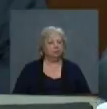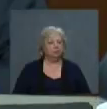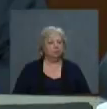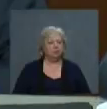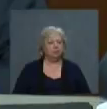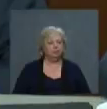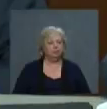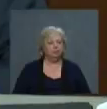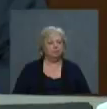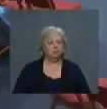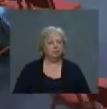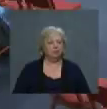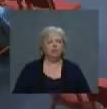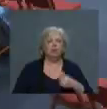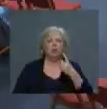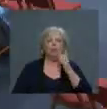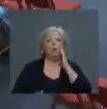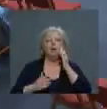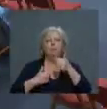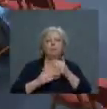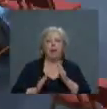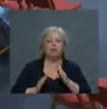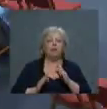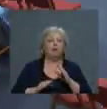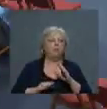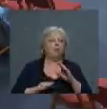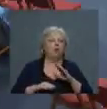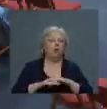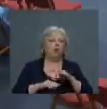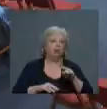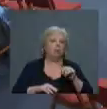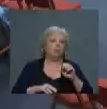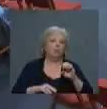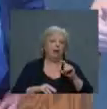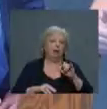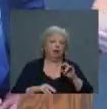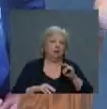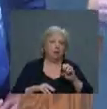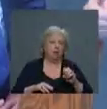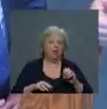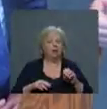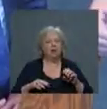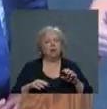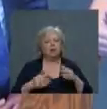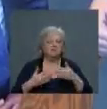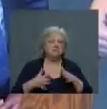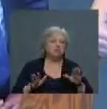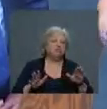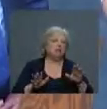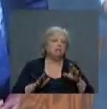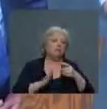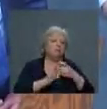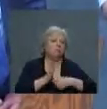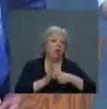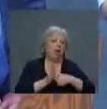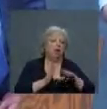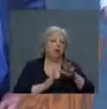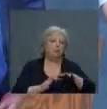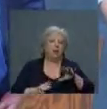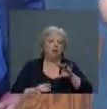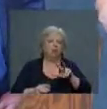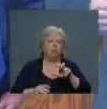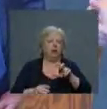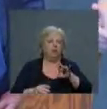As far as one-bedroom units down baseline, the market rate that we That's have seen from just calling the local apartments there is anywhere